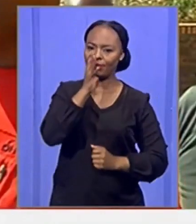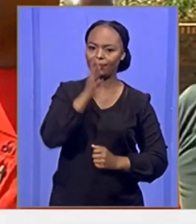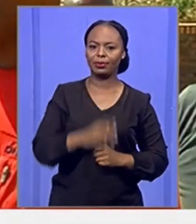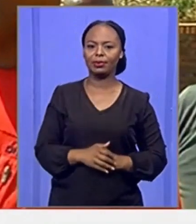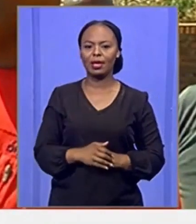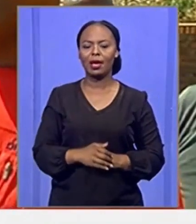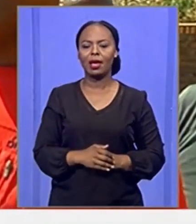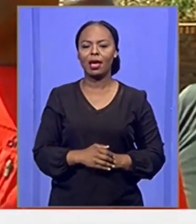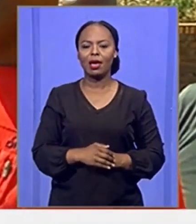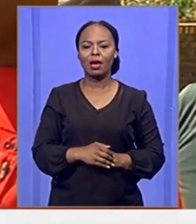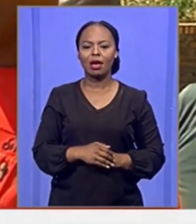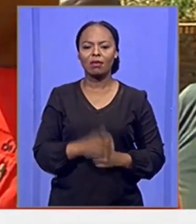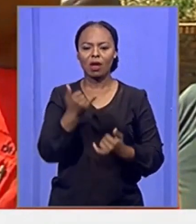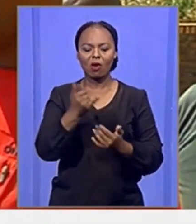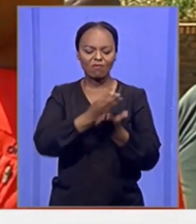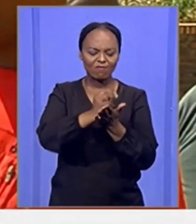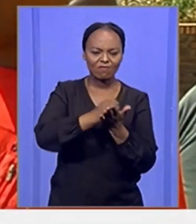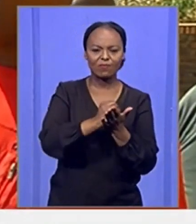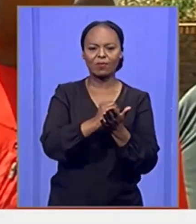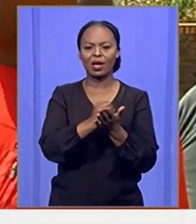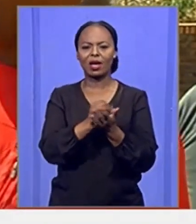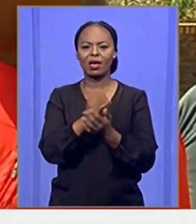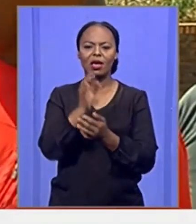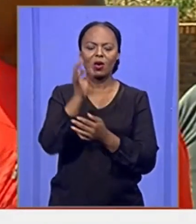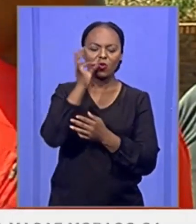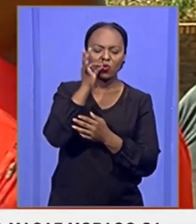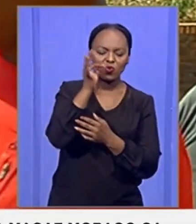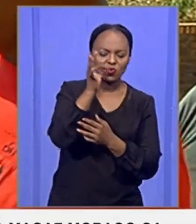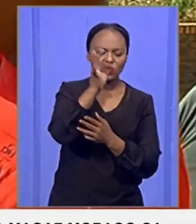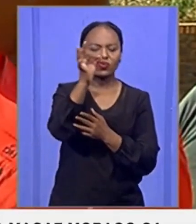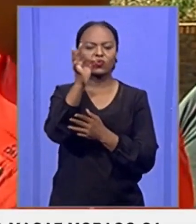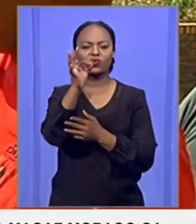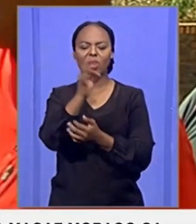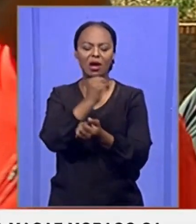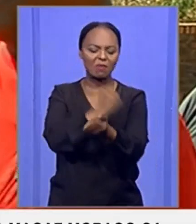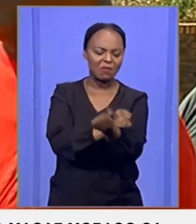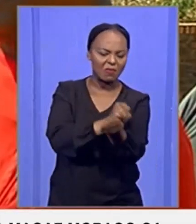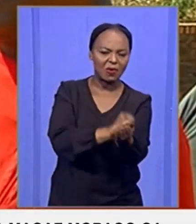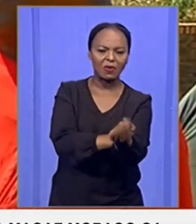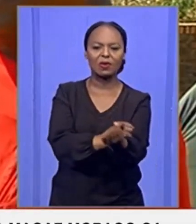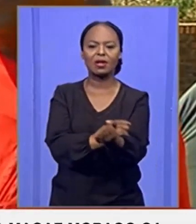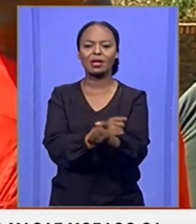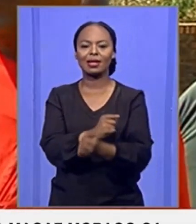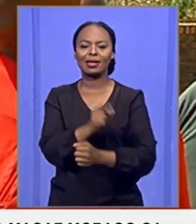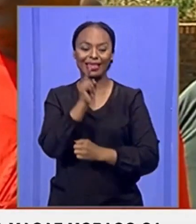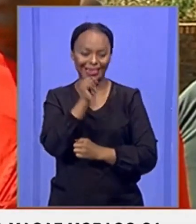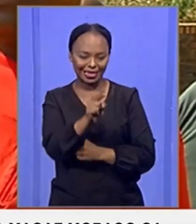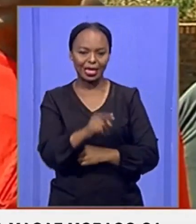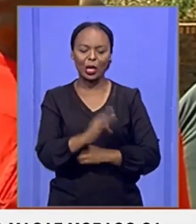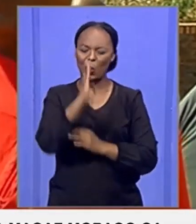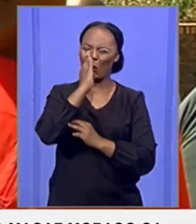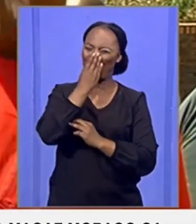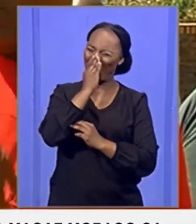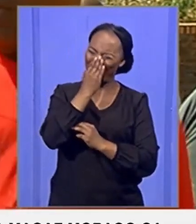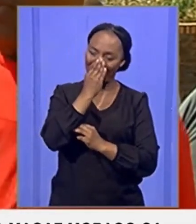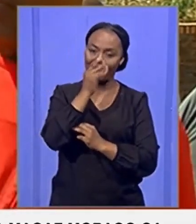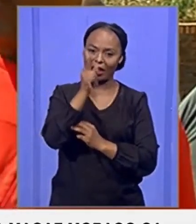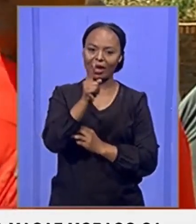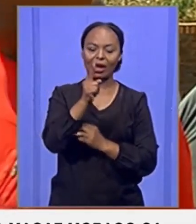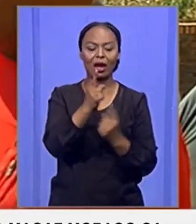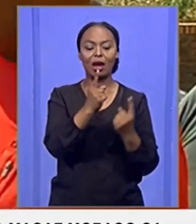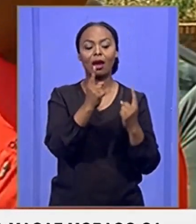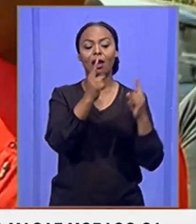taba dinyaope le ditsotsi ge o ka lebelela pleke ekhwi ditsotsi tše dintšhi ge di utswa ka mo